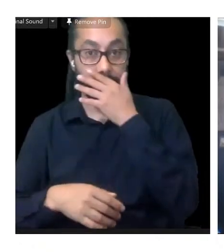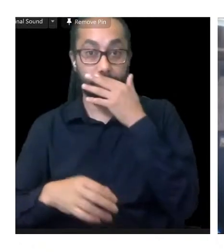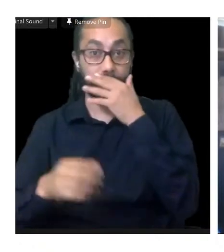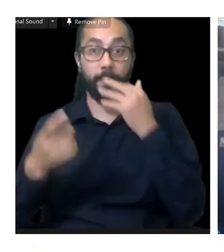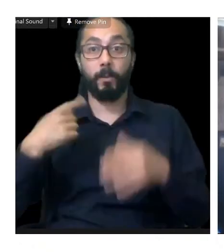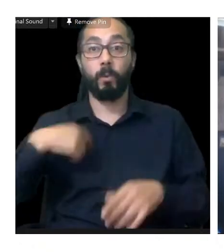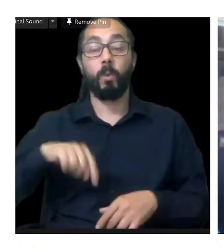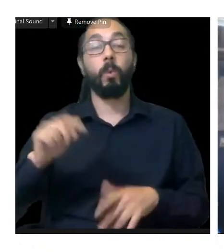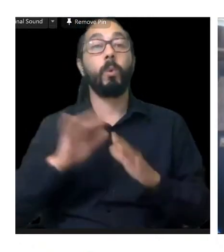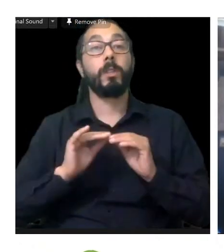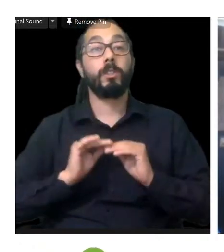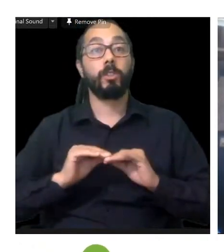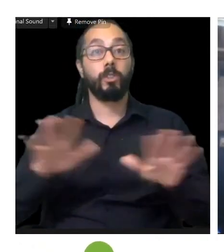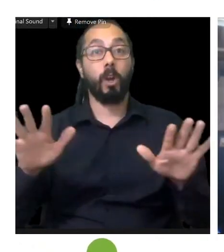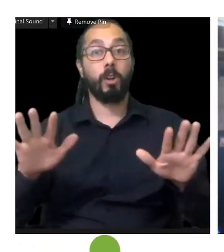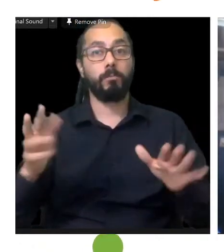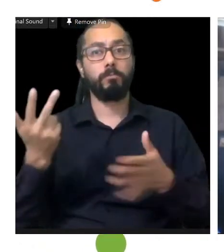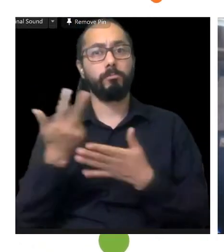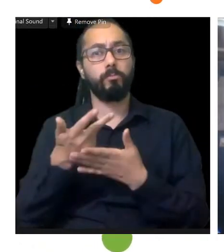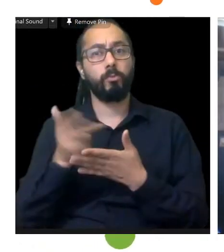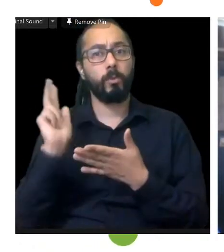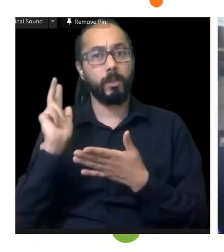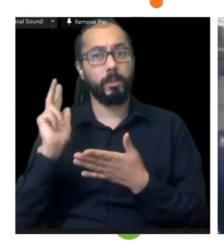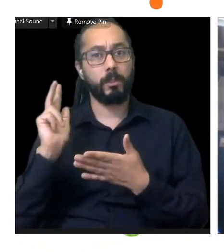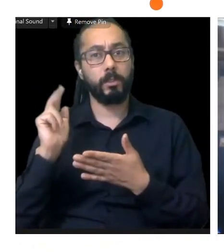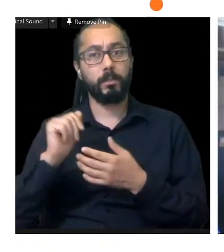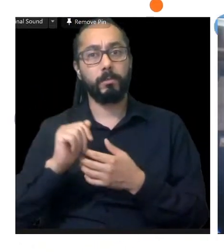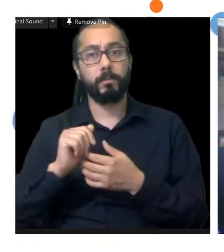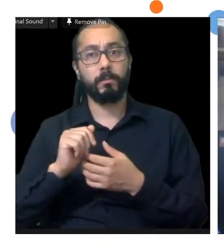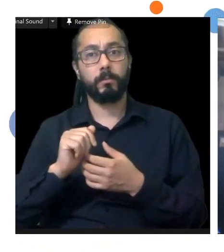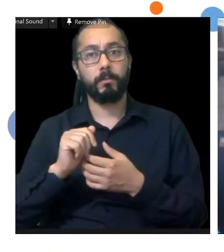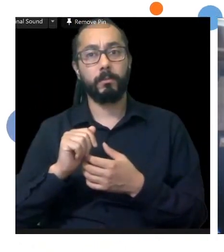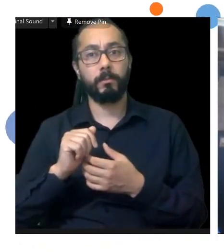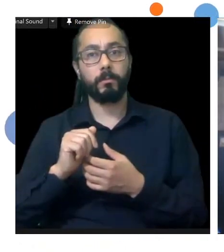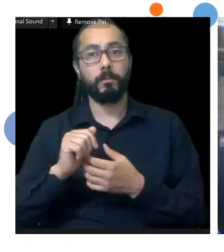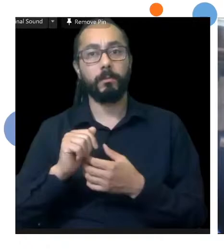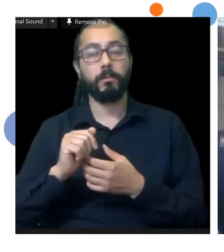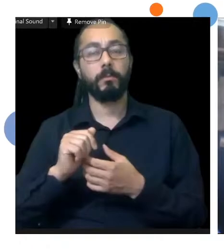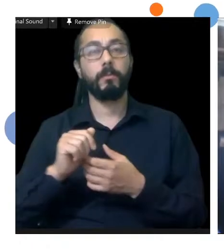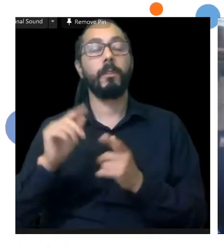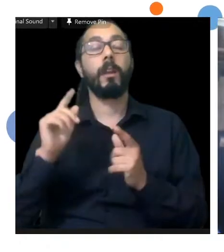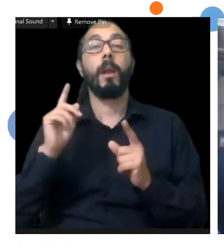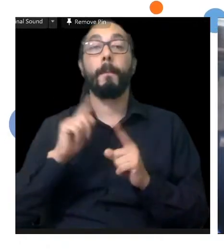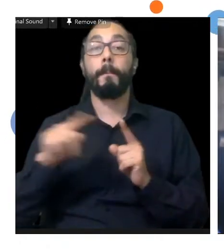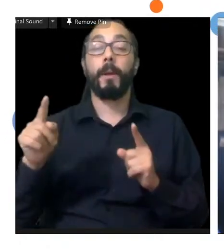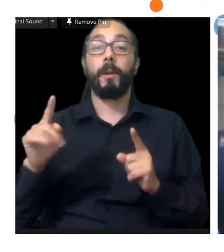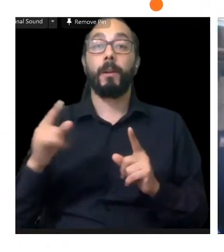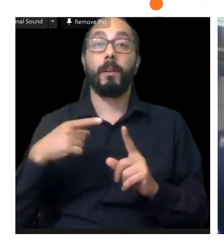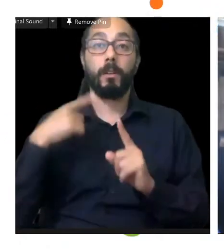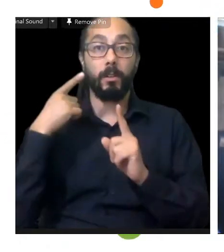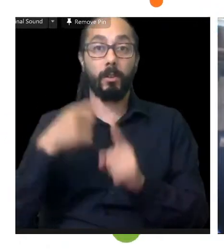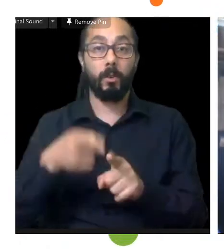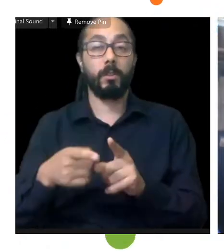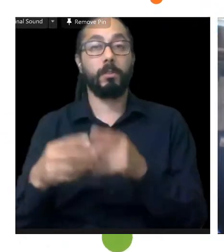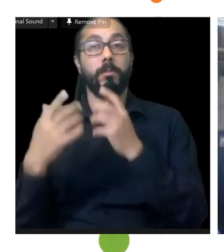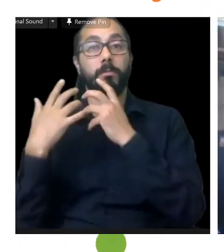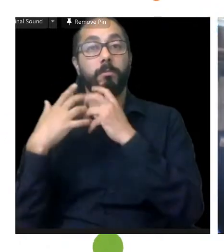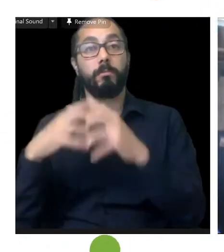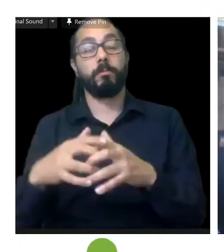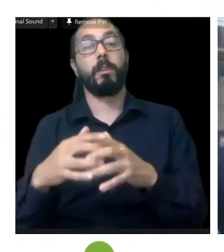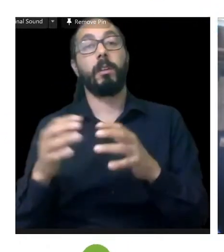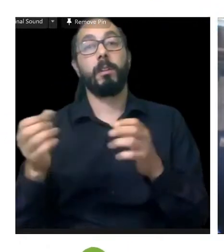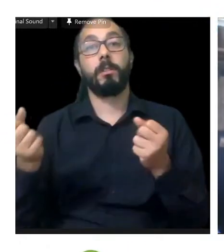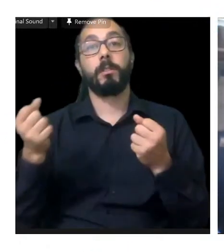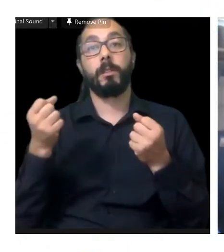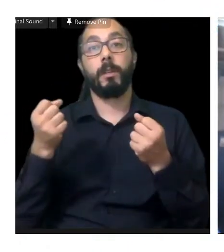far the response is really positive. In fact, as we attempt to migrate as many of our original subscribers as